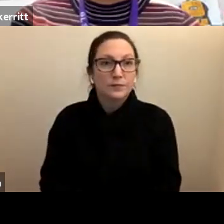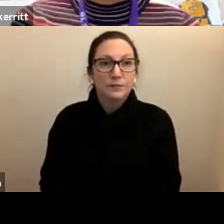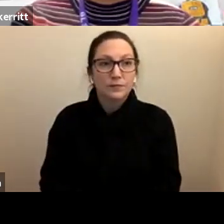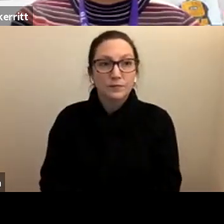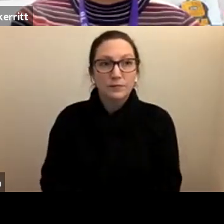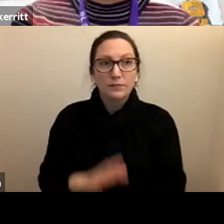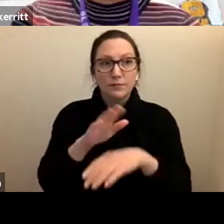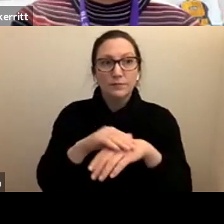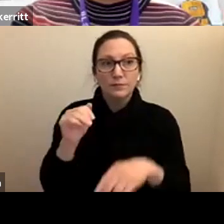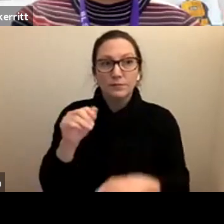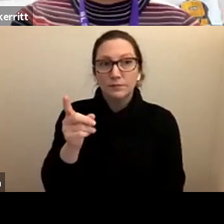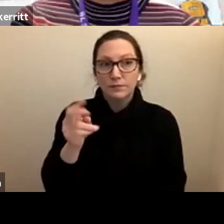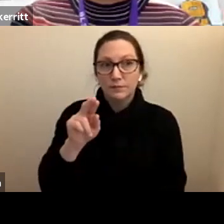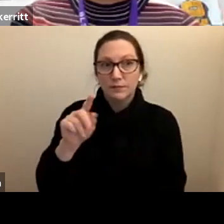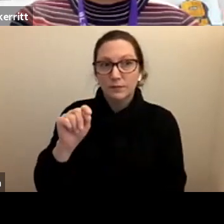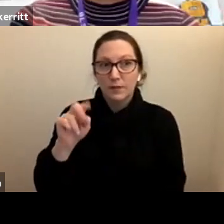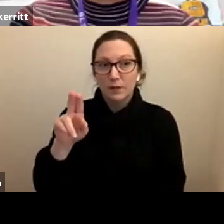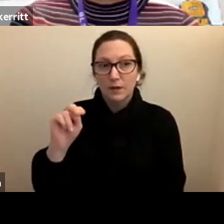Dr. Tung?